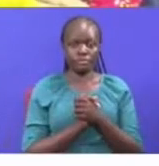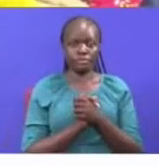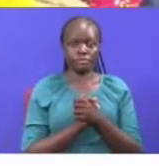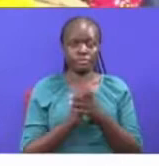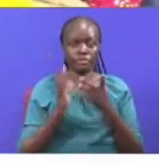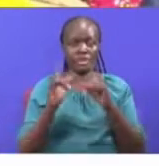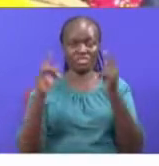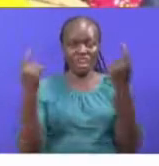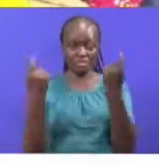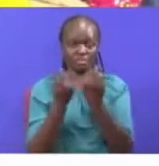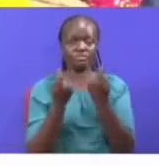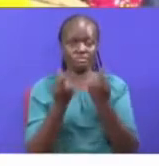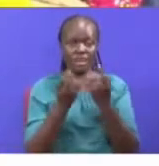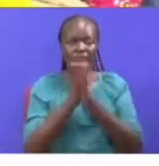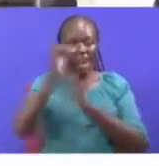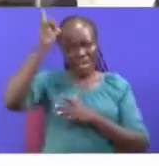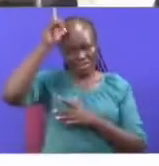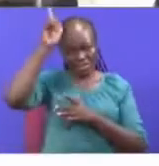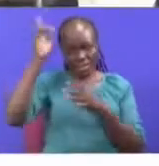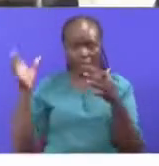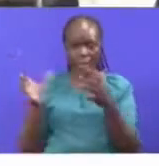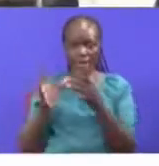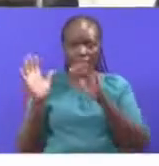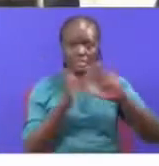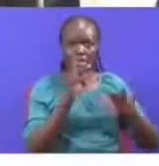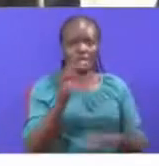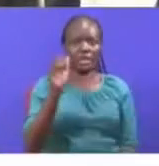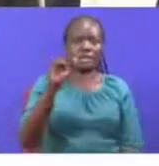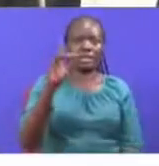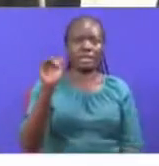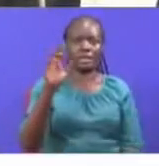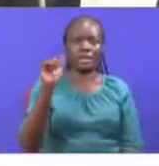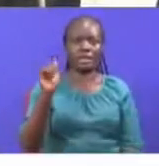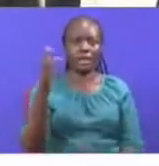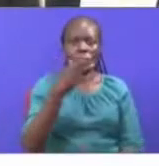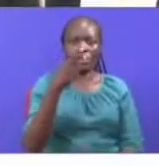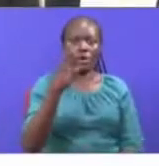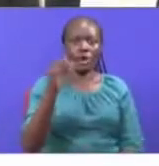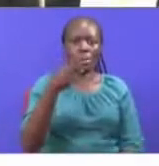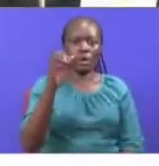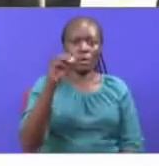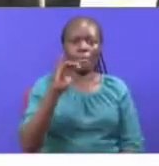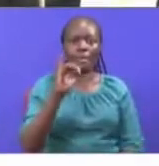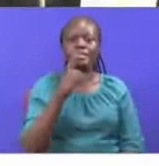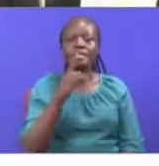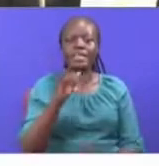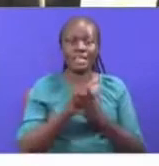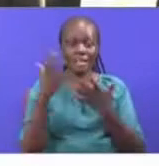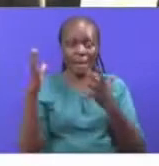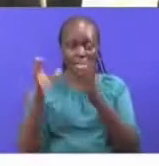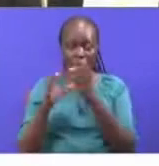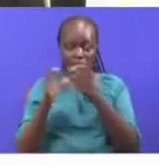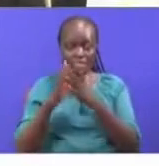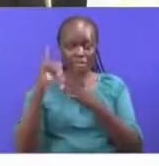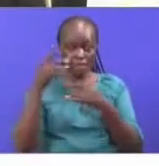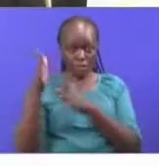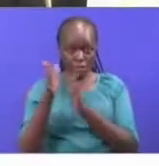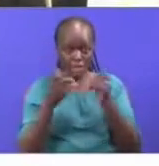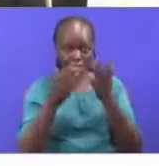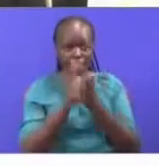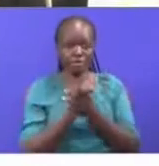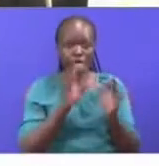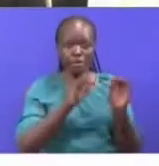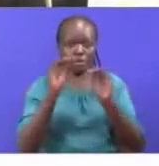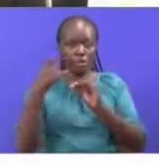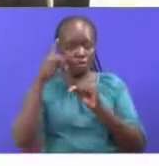ethnic and village parties. Kandara lawmaker Alice Wahome has said that the party's immediate priority will be to push